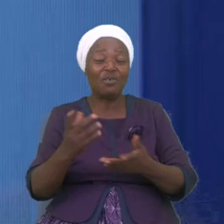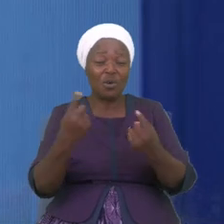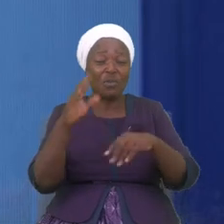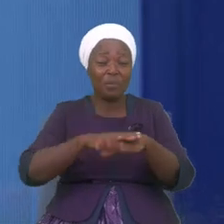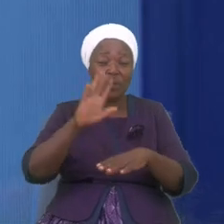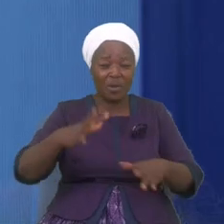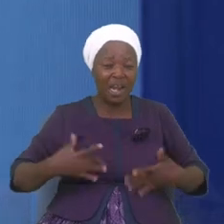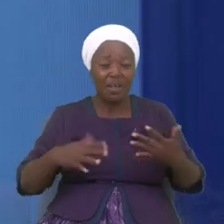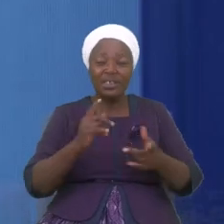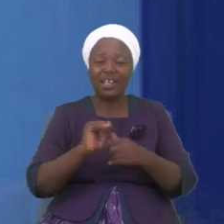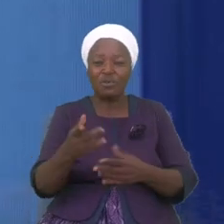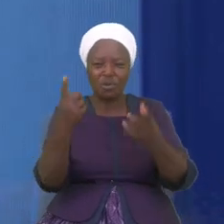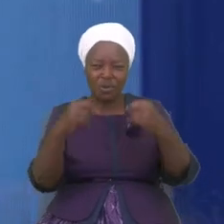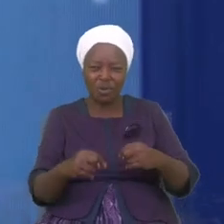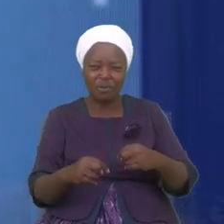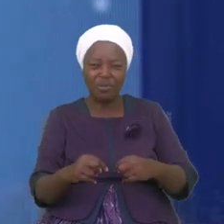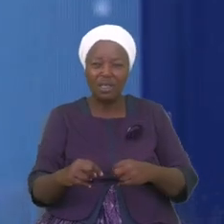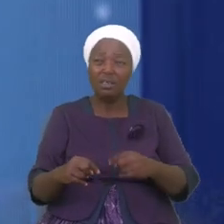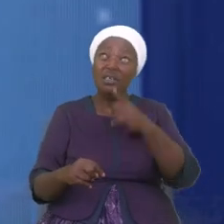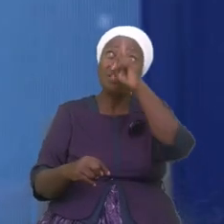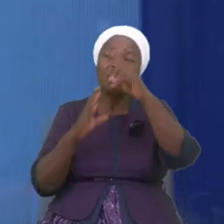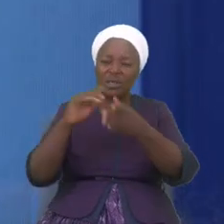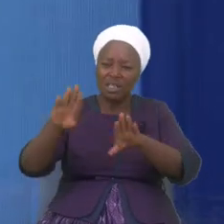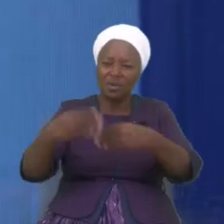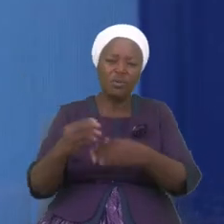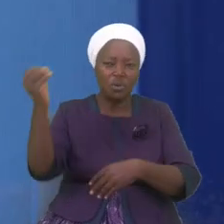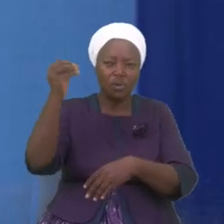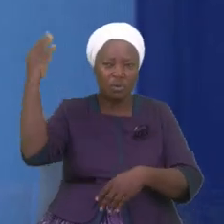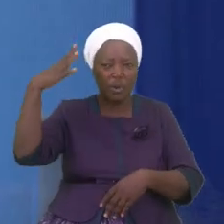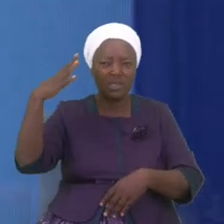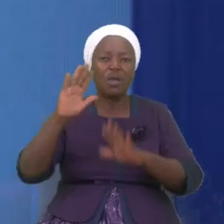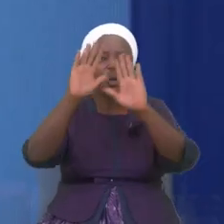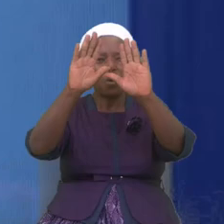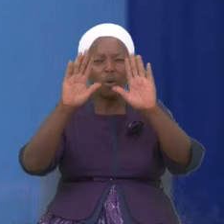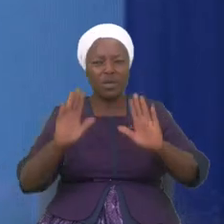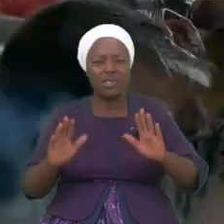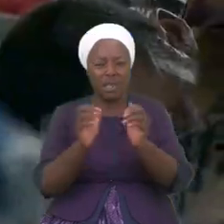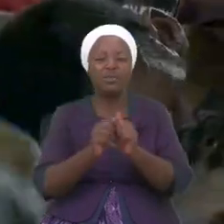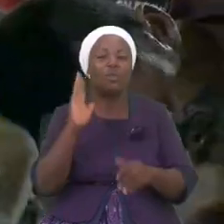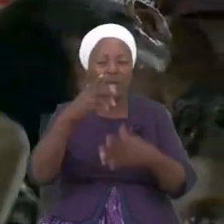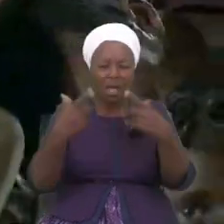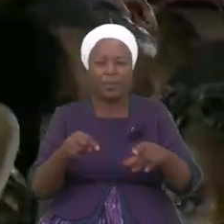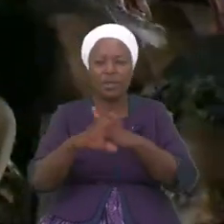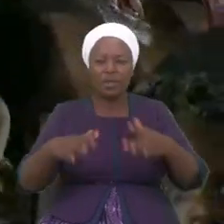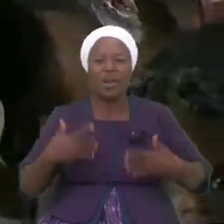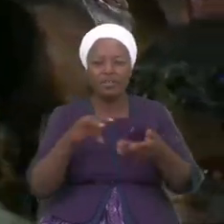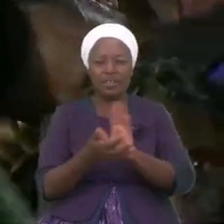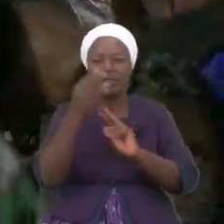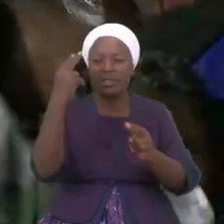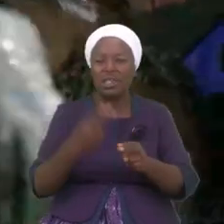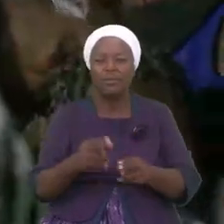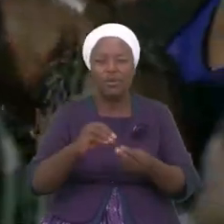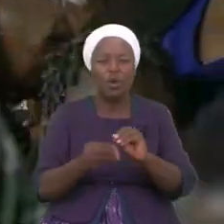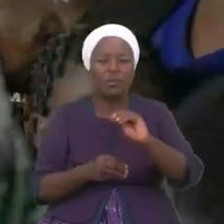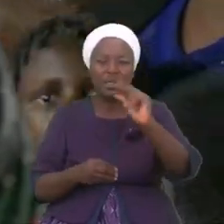You come, it's going to give you grace. Wonders will happen in your life. Number three is the